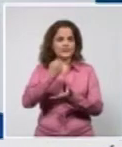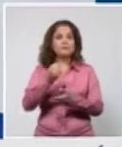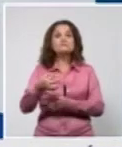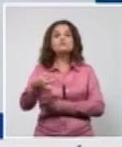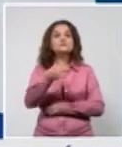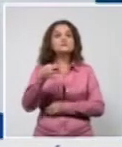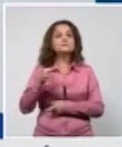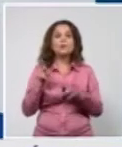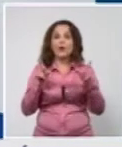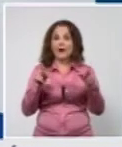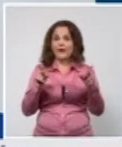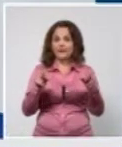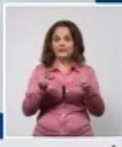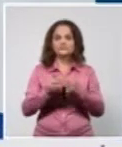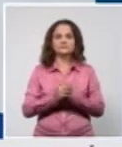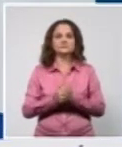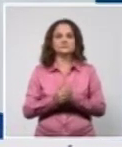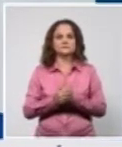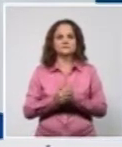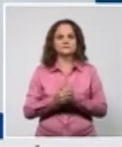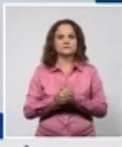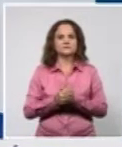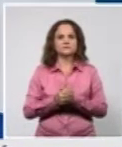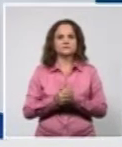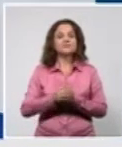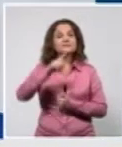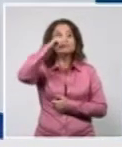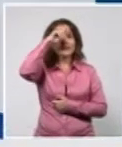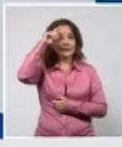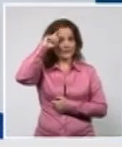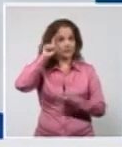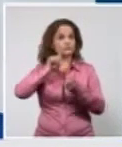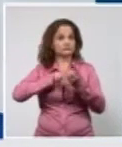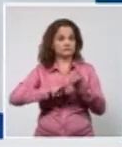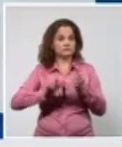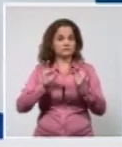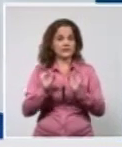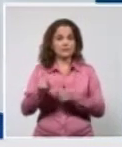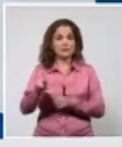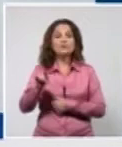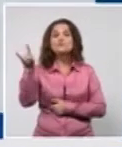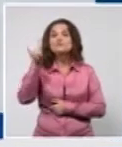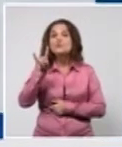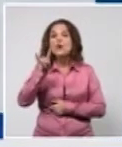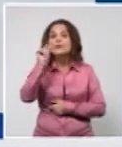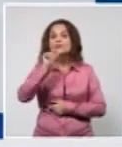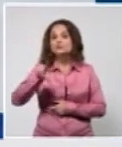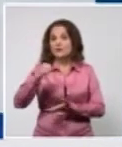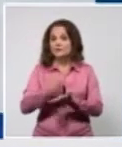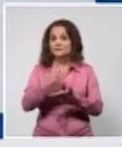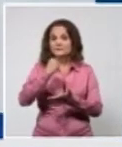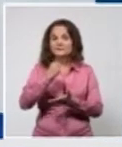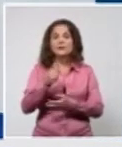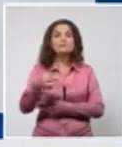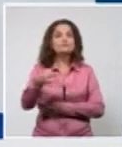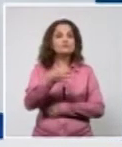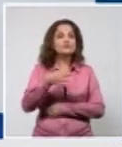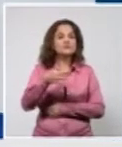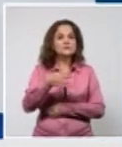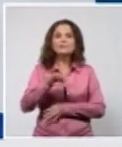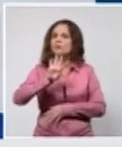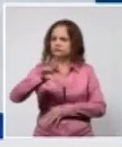Espíritus, 5 cases are from the municipality of the same name, 3 are from Tahuasco, and 1